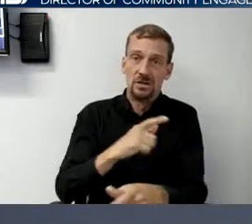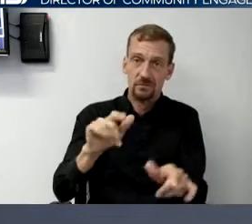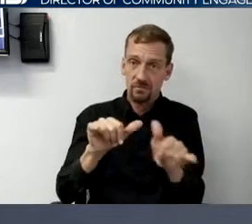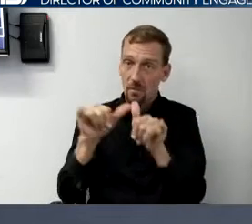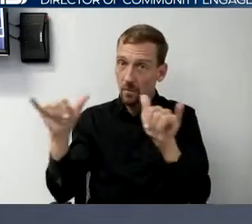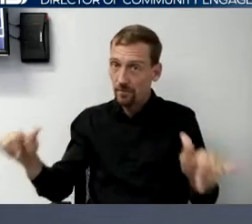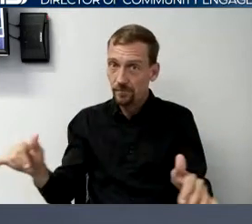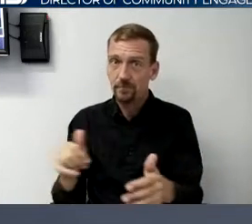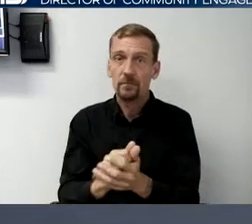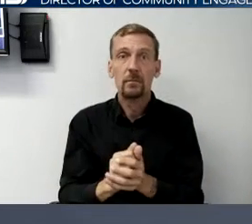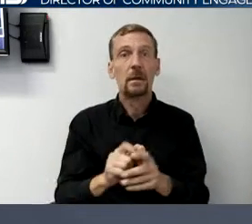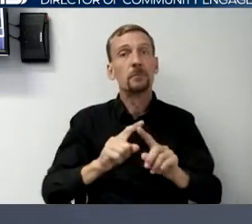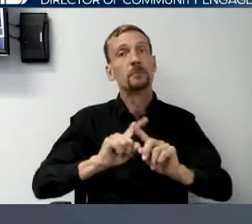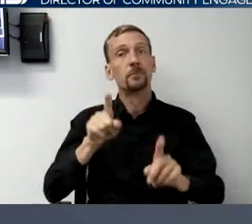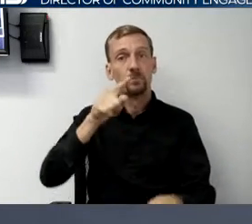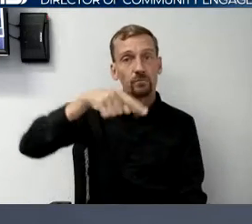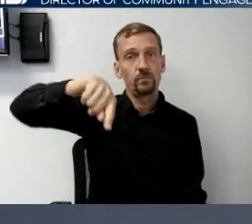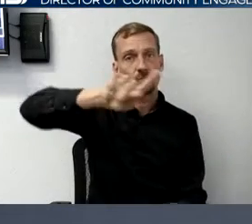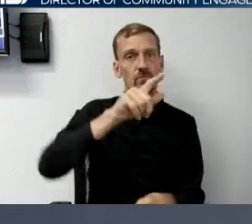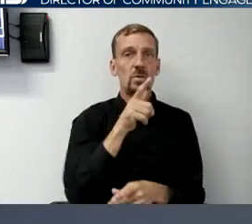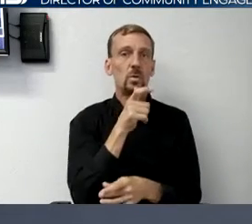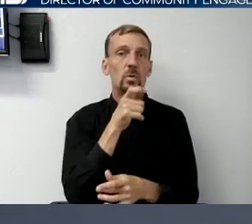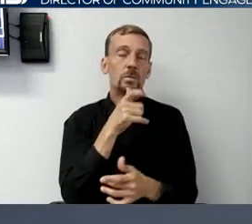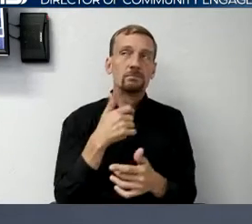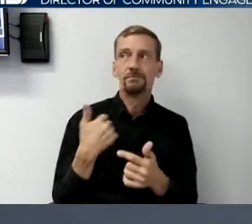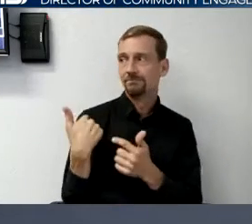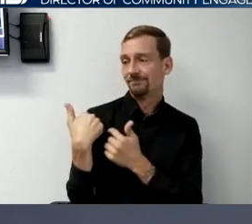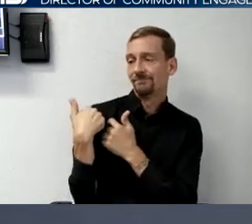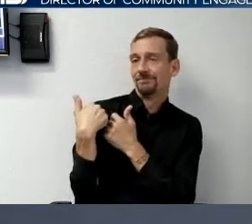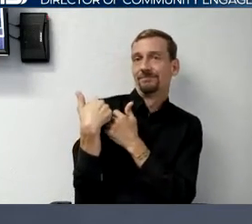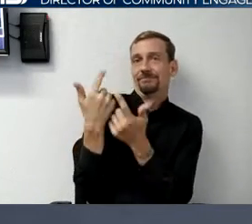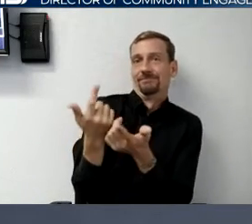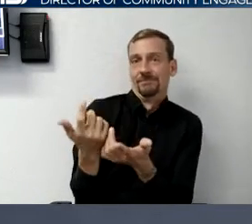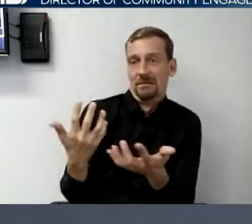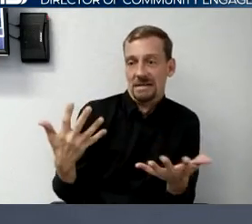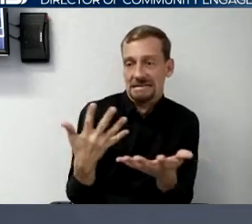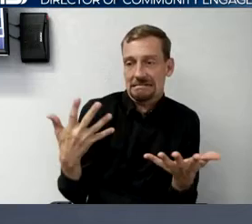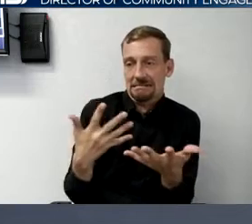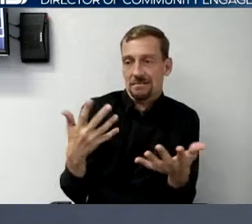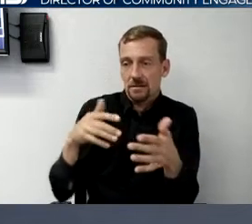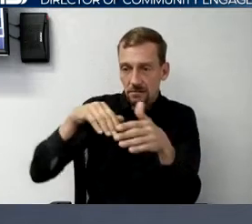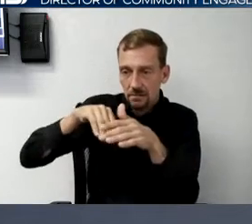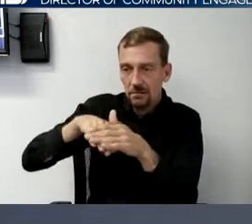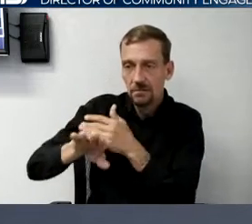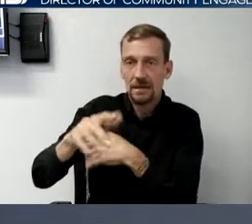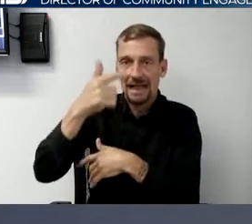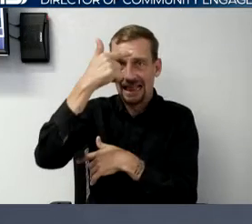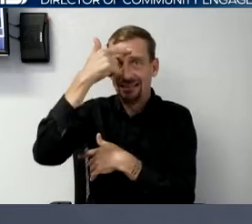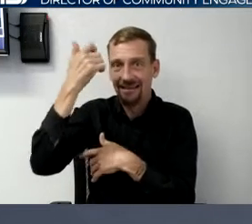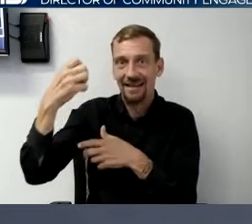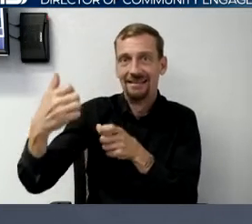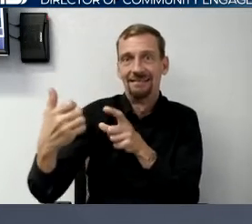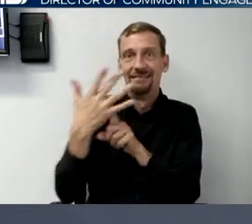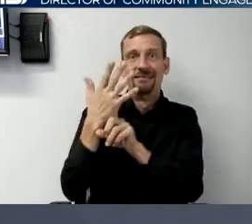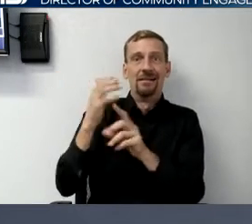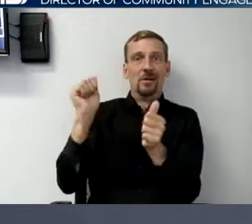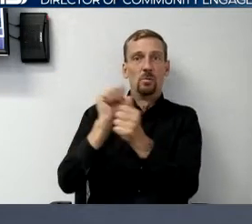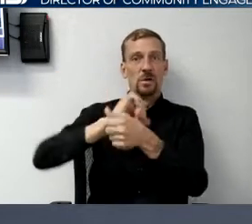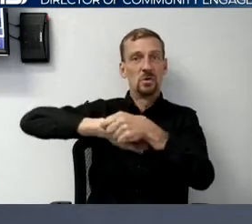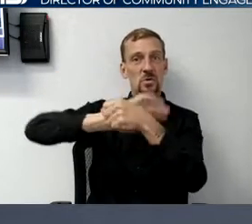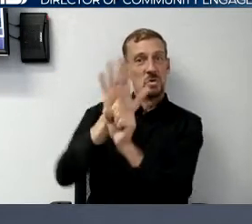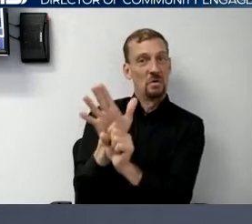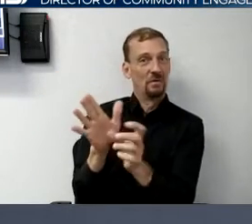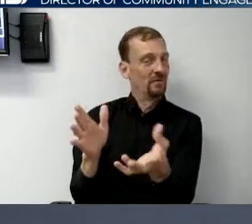those are those that, again, were afraid to come to the hospital, fear of contracting COVID, and kind of